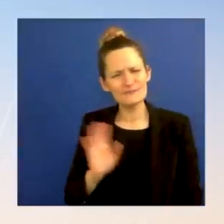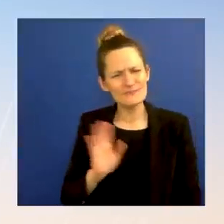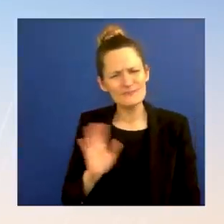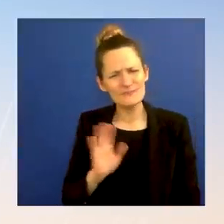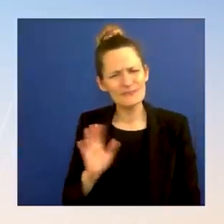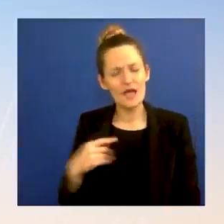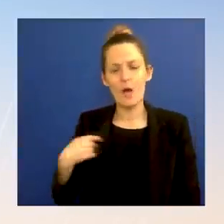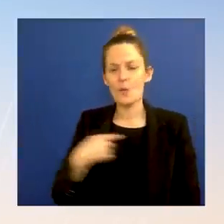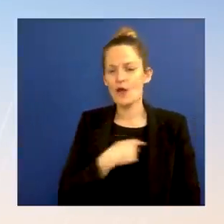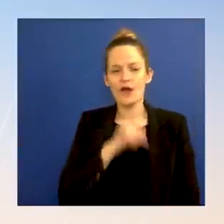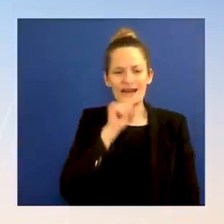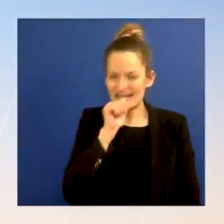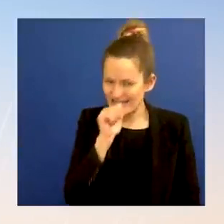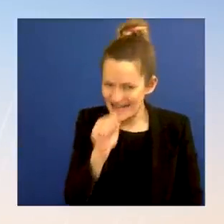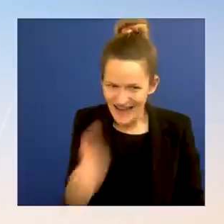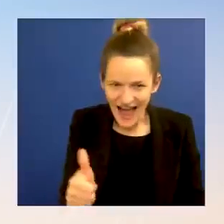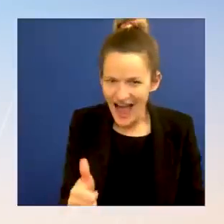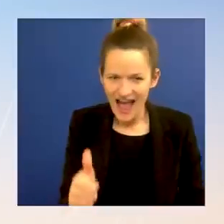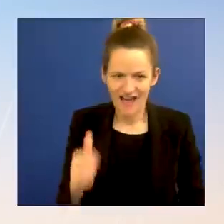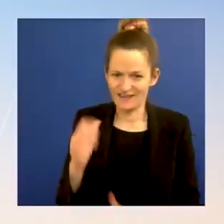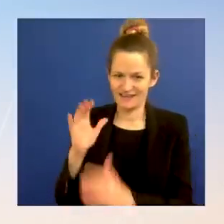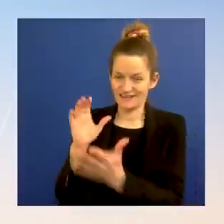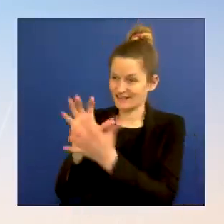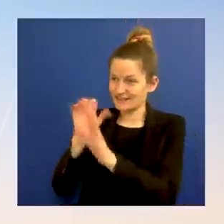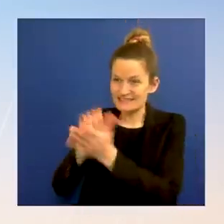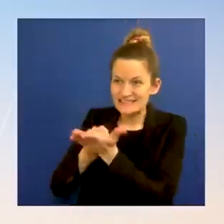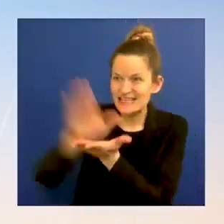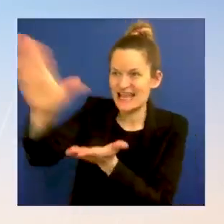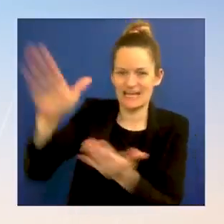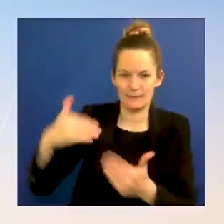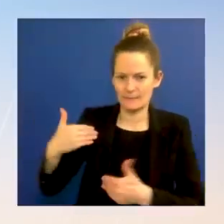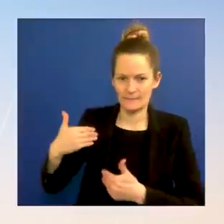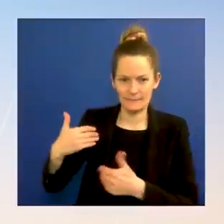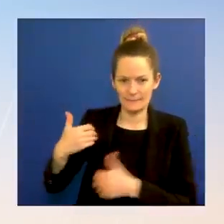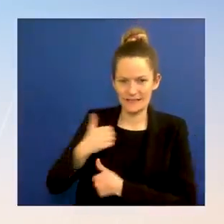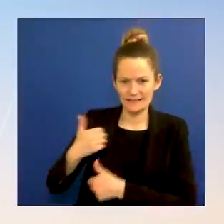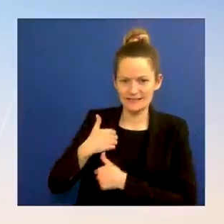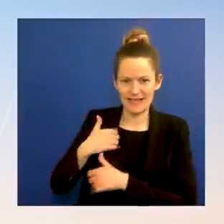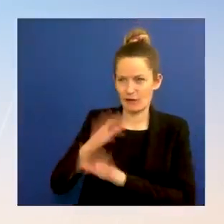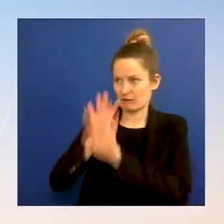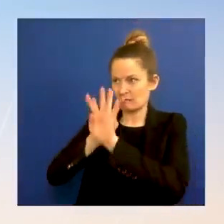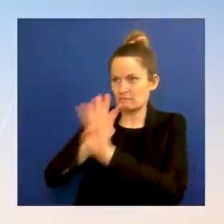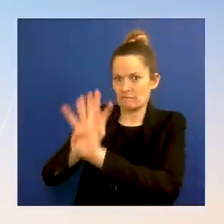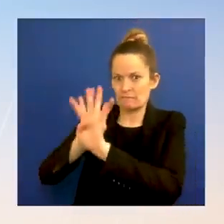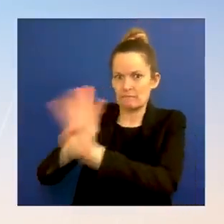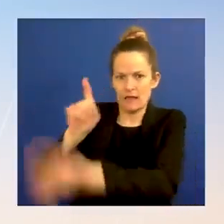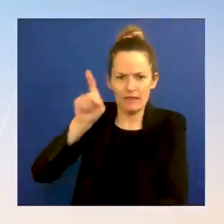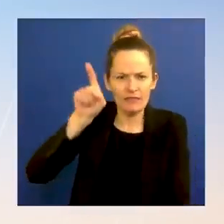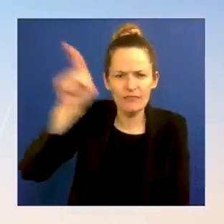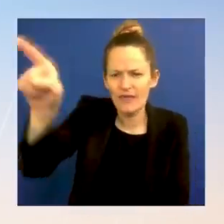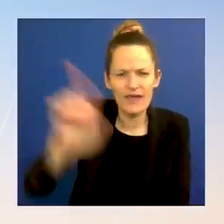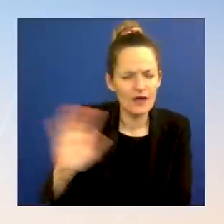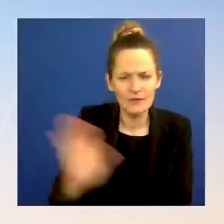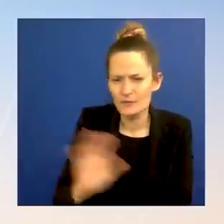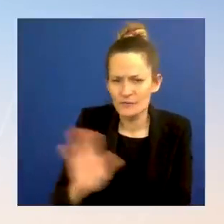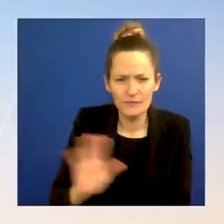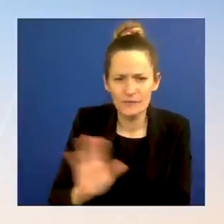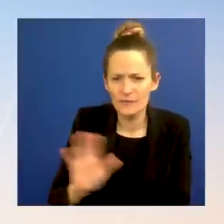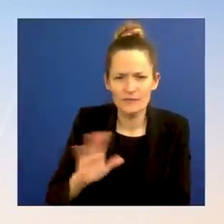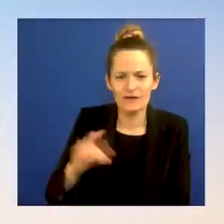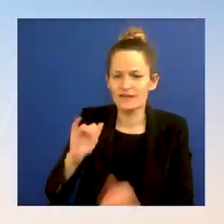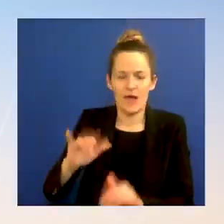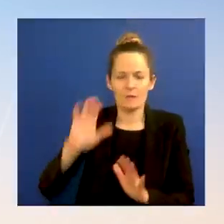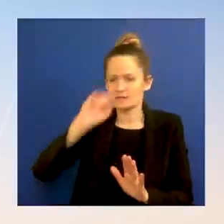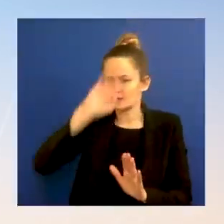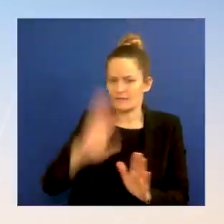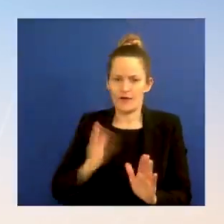to fight Russia. That has never that has never been his plan, never been his policy, and he has no intention of doing that. Go ahead. Understanding it's not the